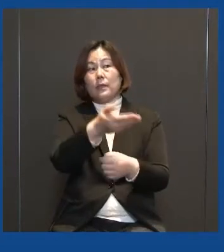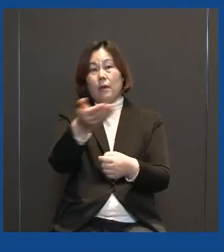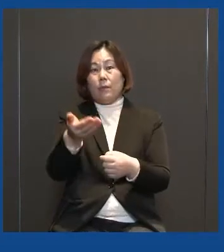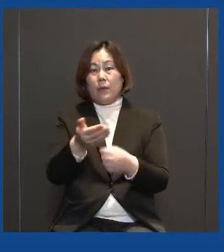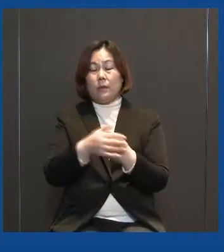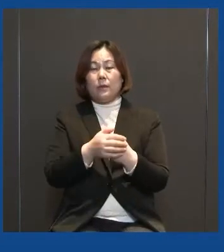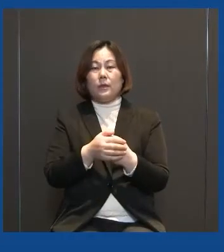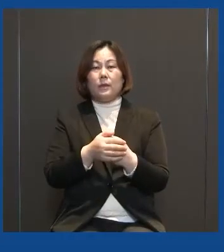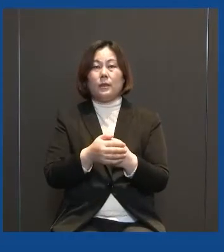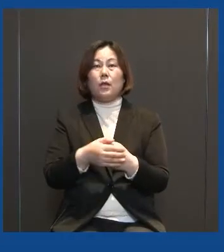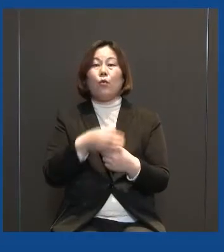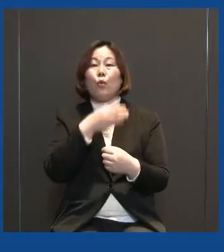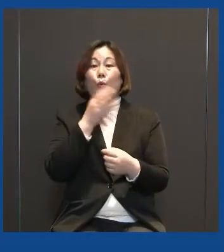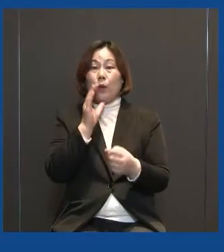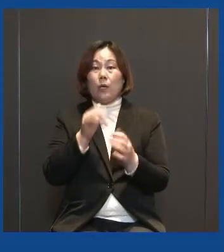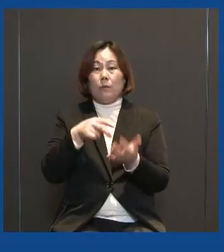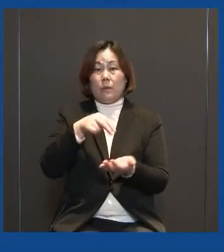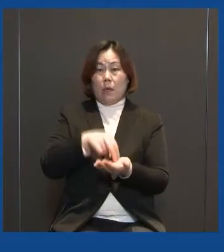rights holders themselves,